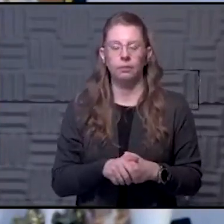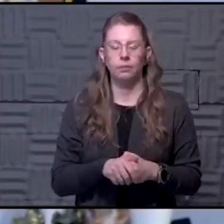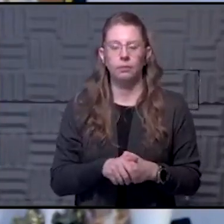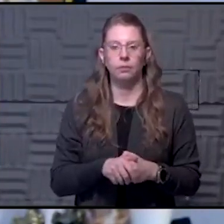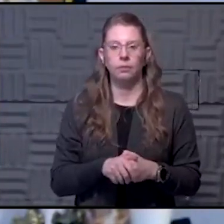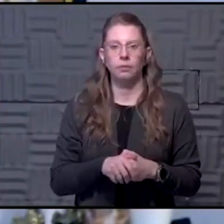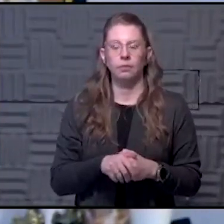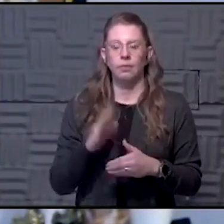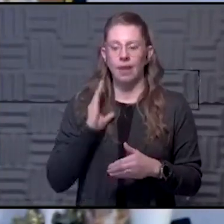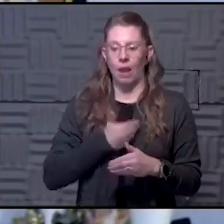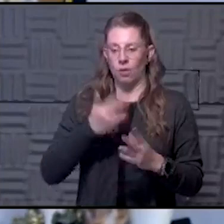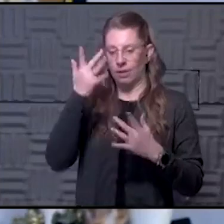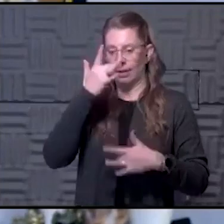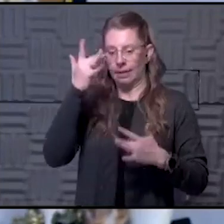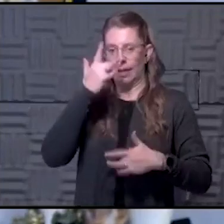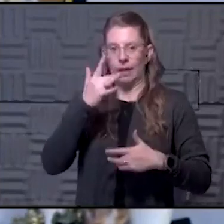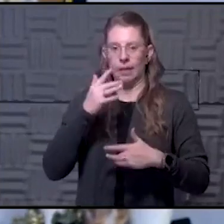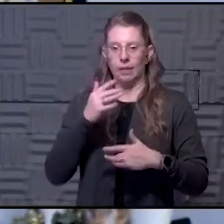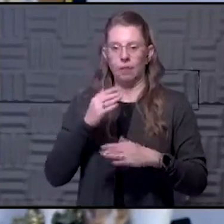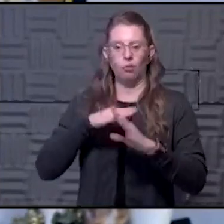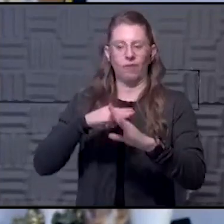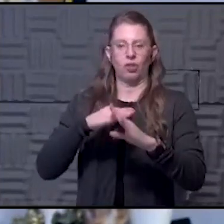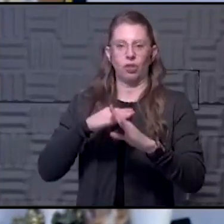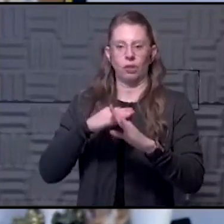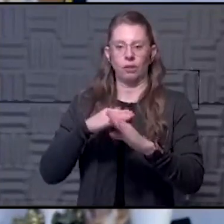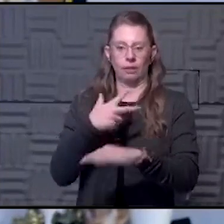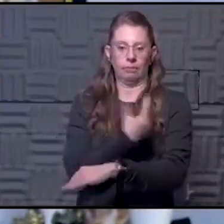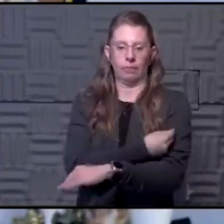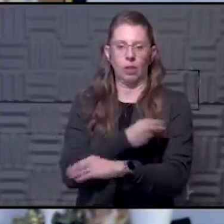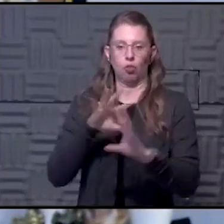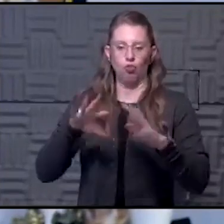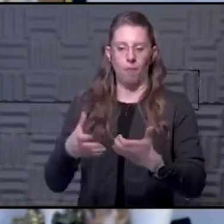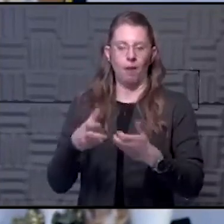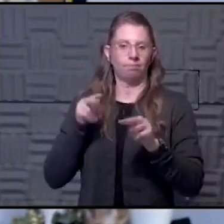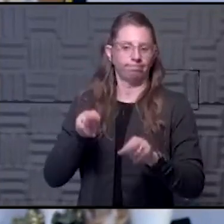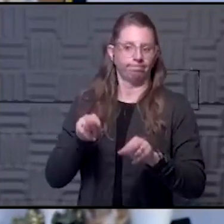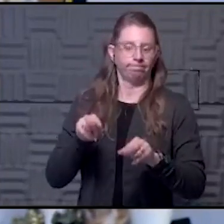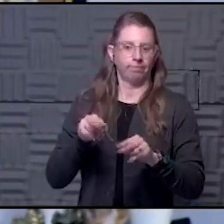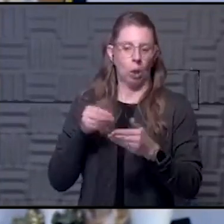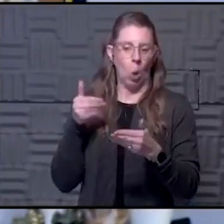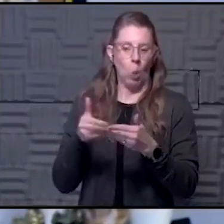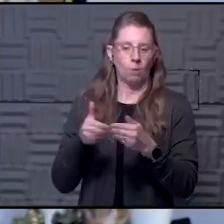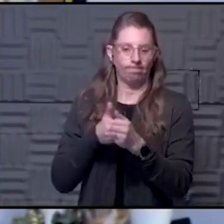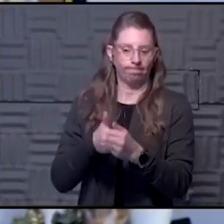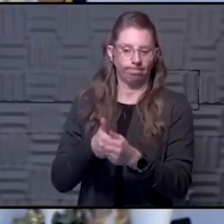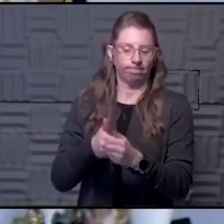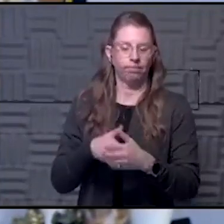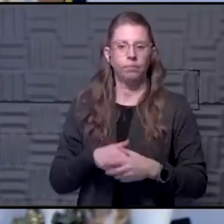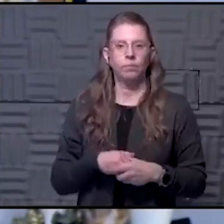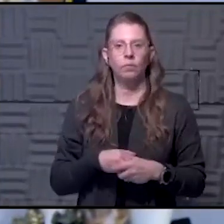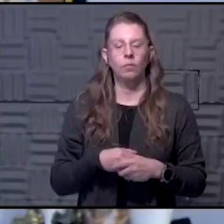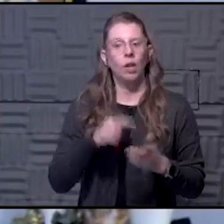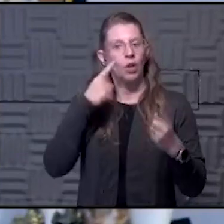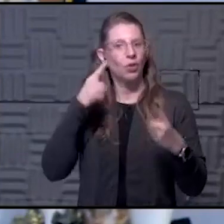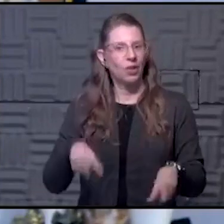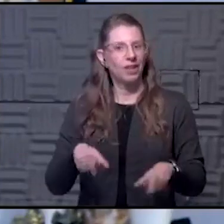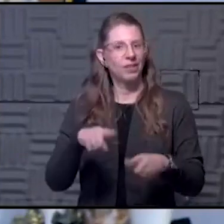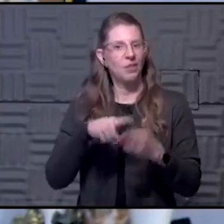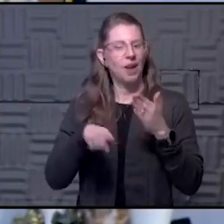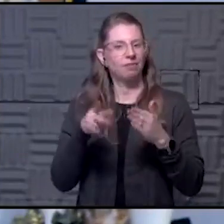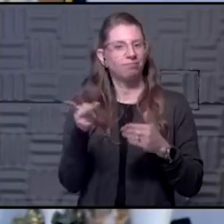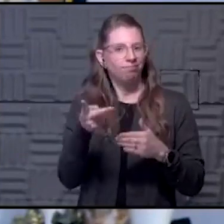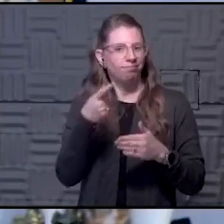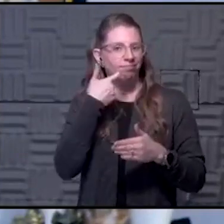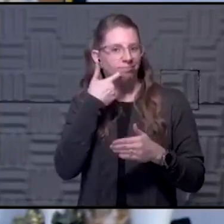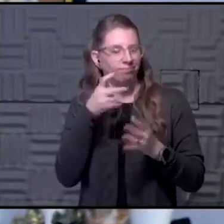our disease prevention immunization group follows that very closely. And we have seen, it agrees entirely with what you guys just said,